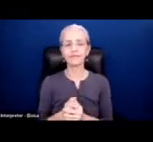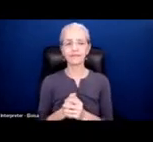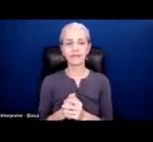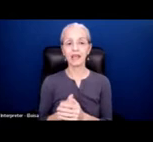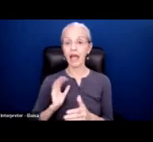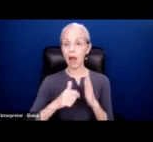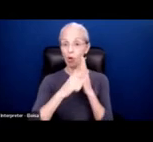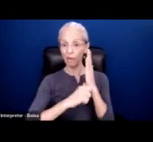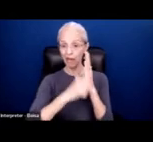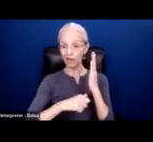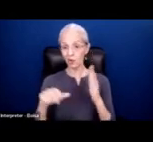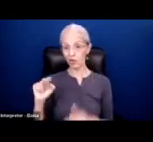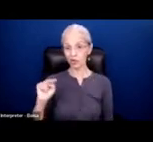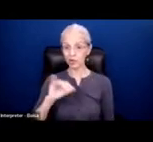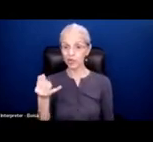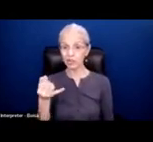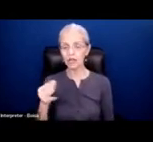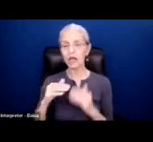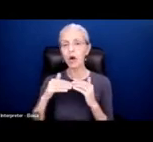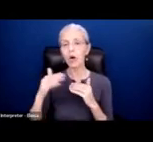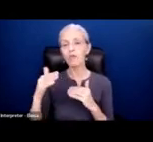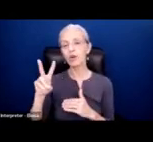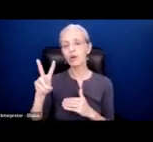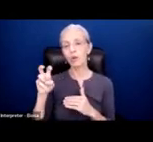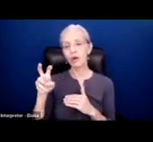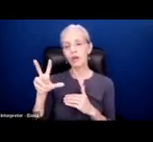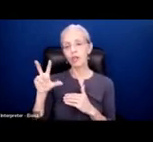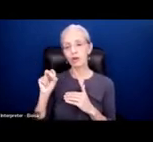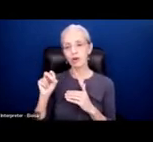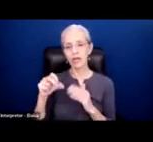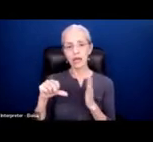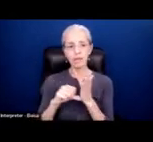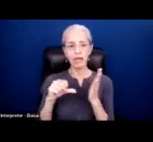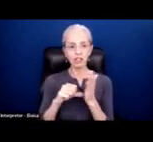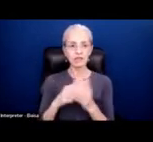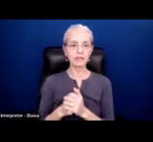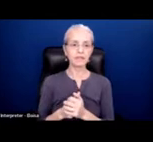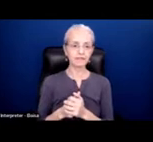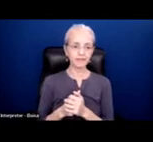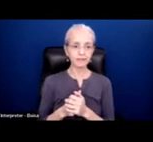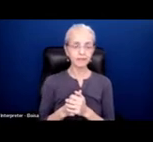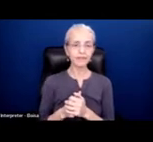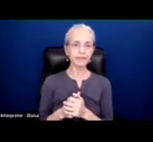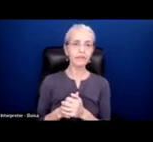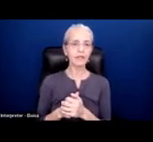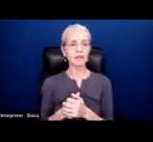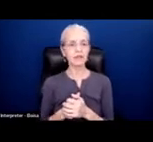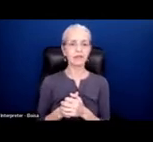Jersey it's over 230 pages. It is searchable, so we do have that feature,